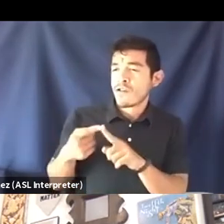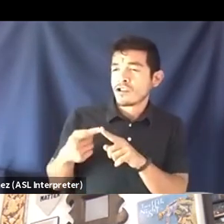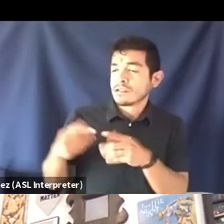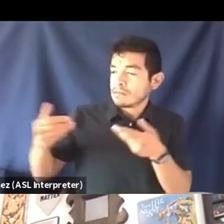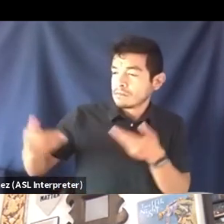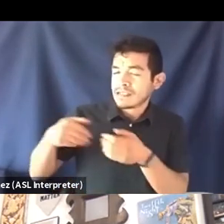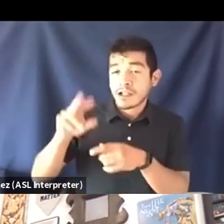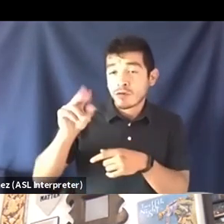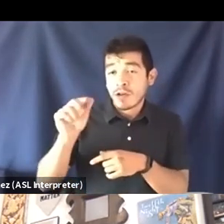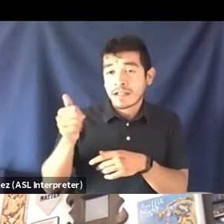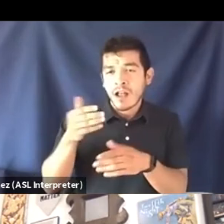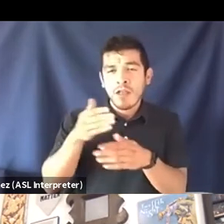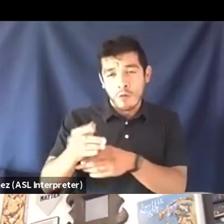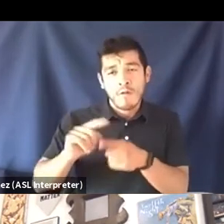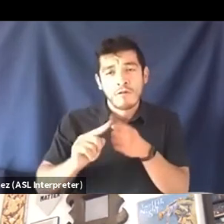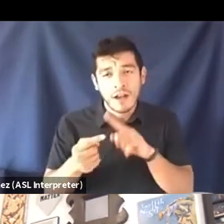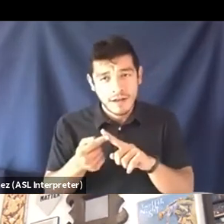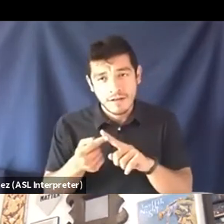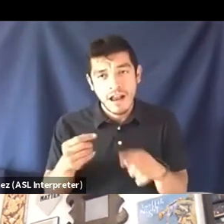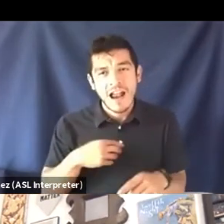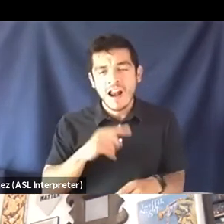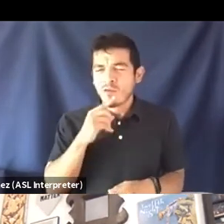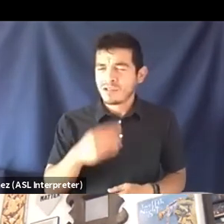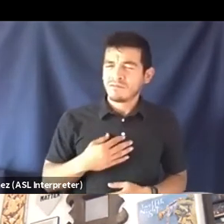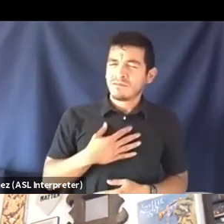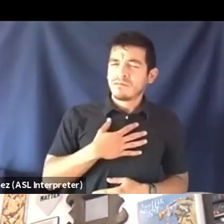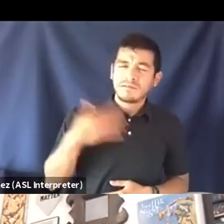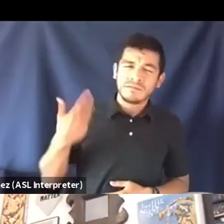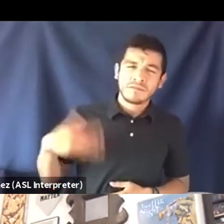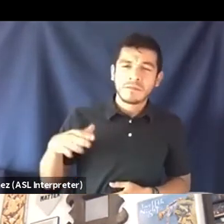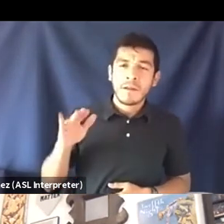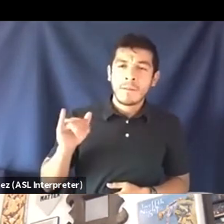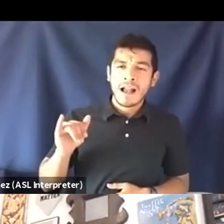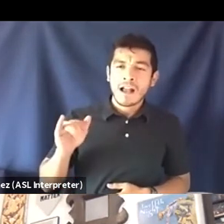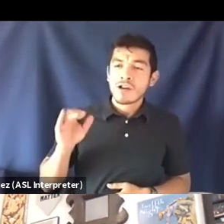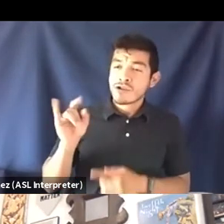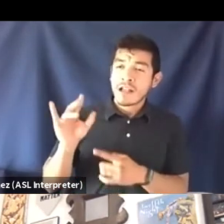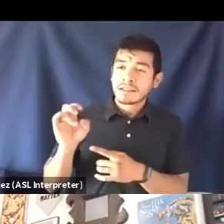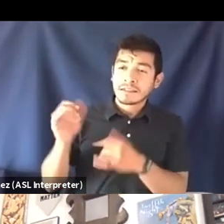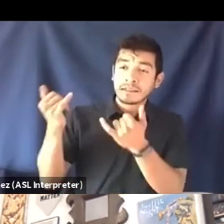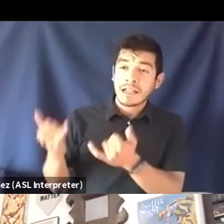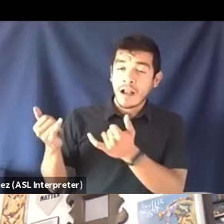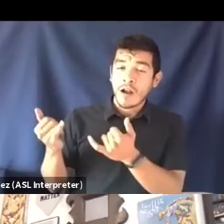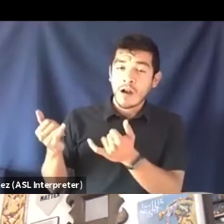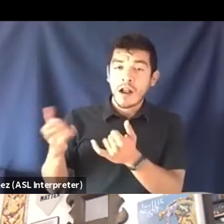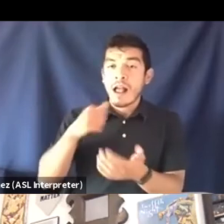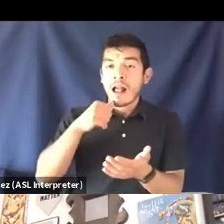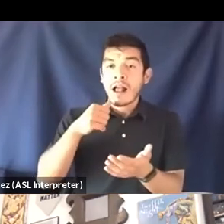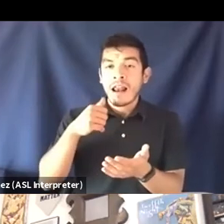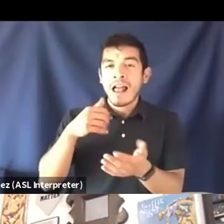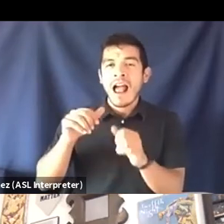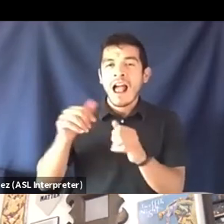2010 through a mutual friend. And I was really inspired by Justice Now's Let Our Families Have a